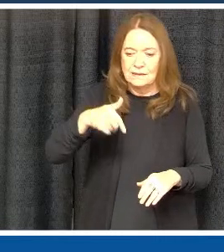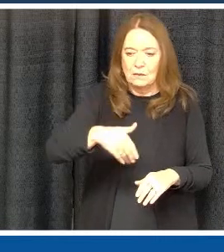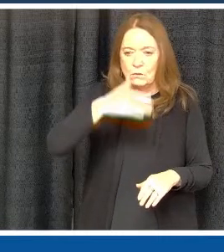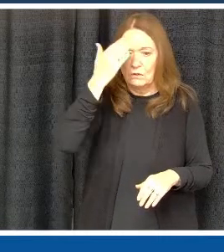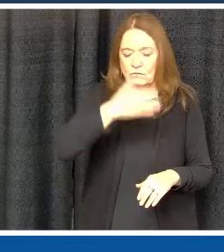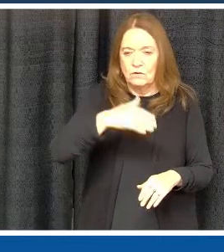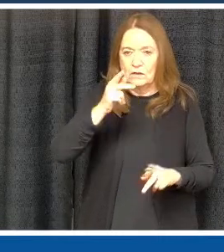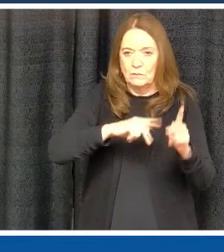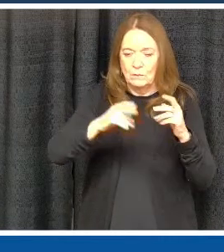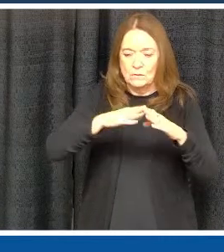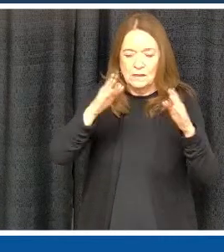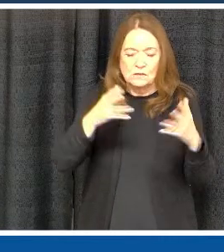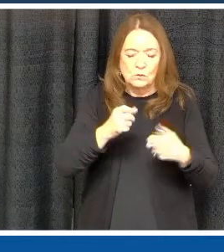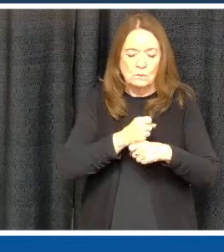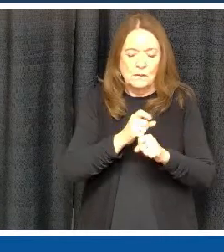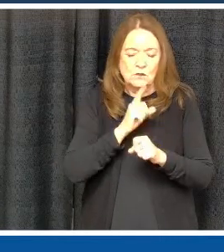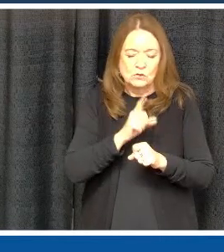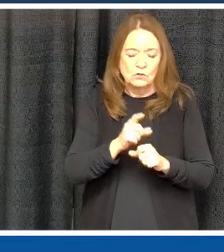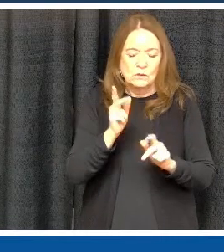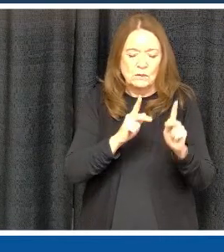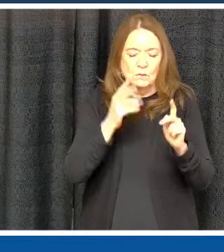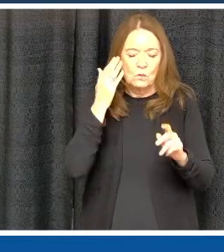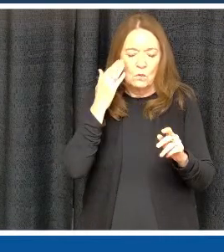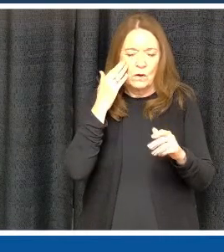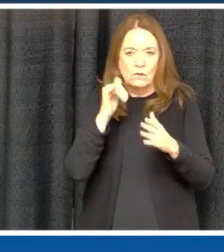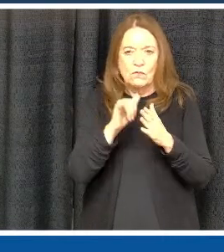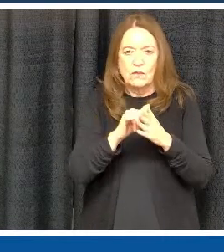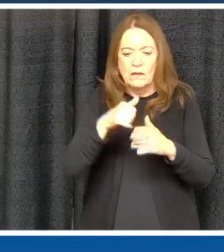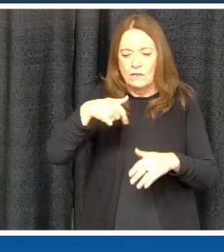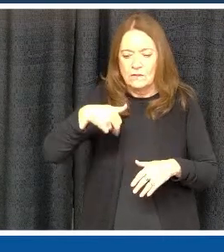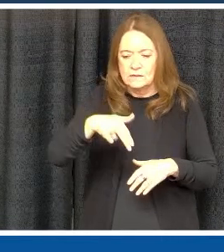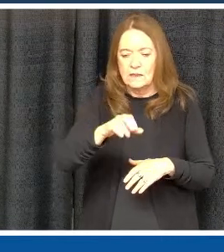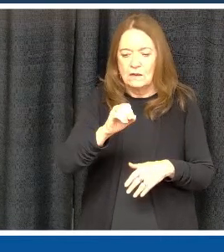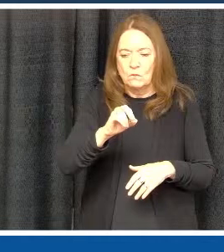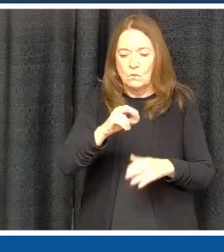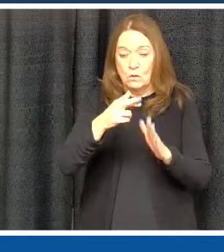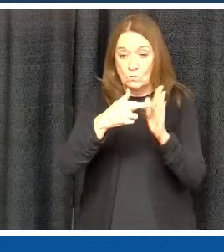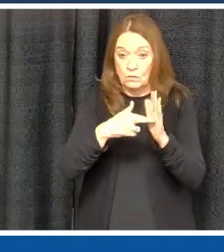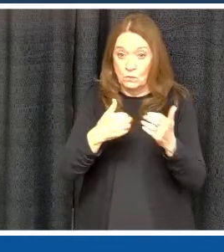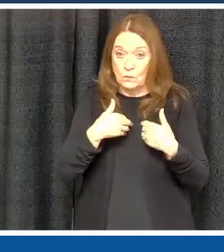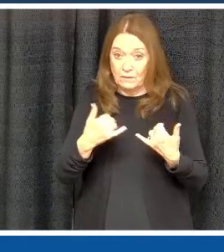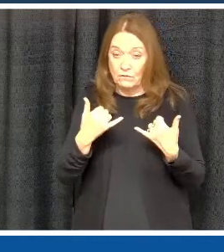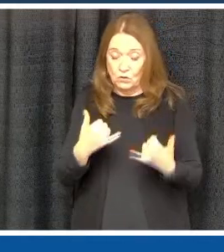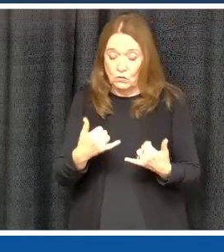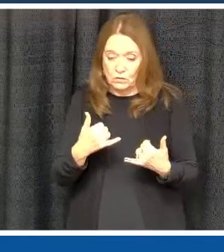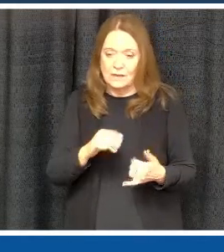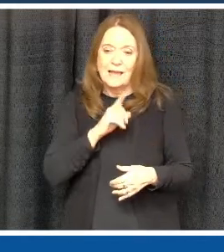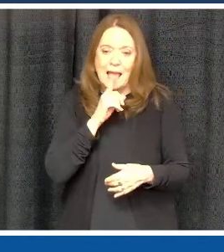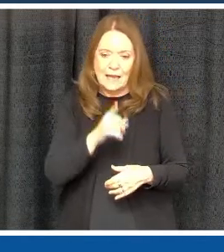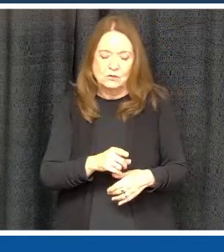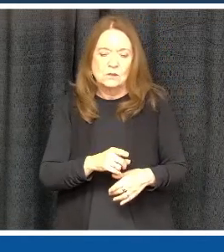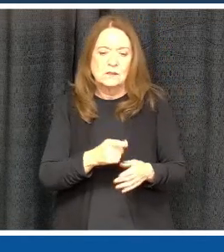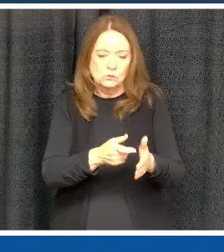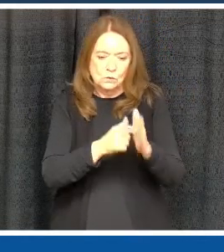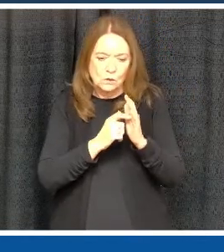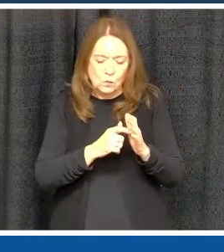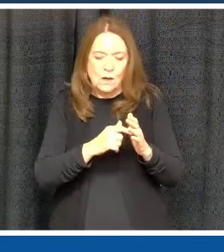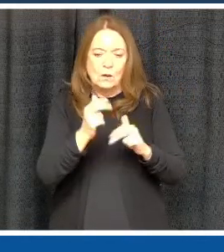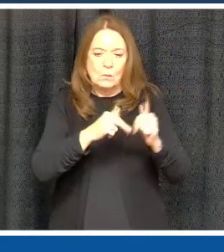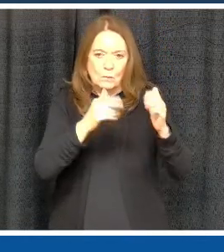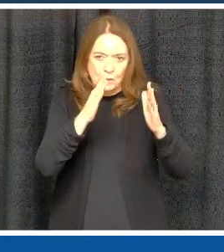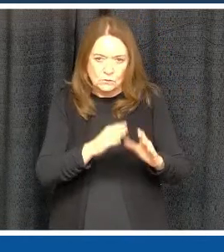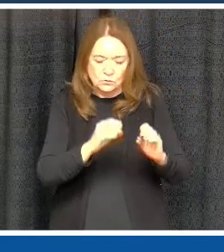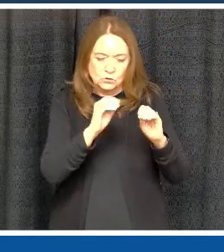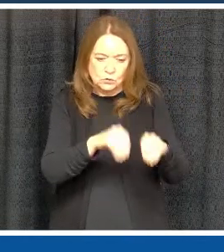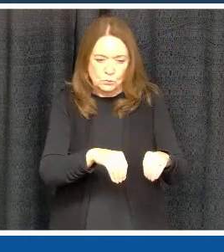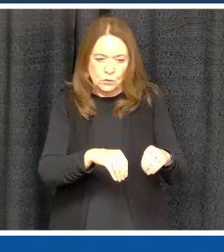house. So like I said, I just wanted to make sure everybody was aware that the sidewalk ordinance that we have in place currently actually does require developers to